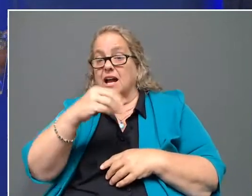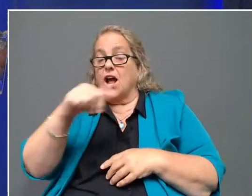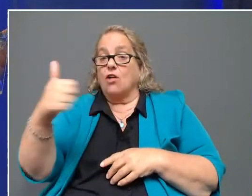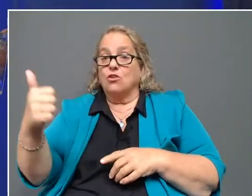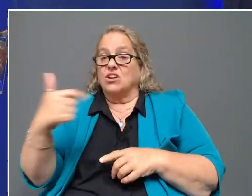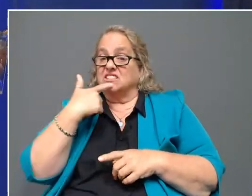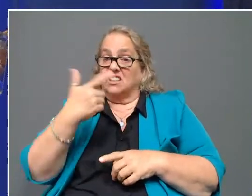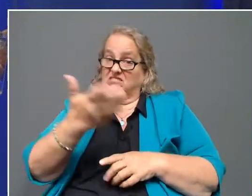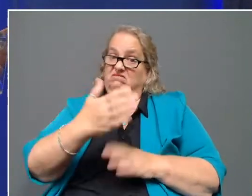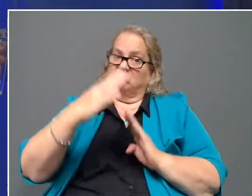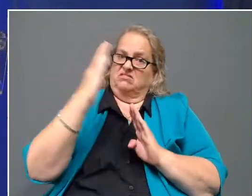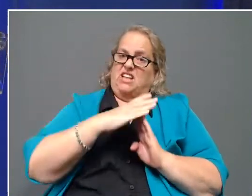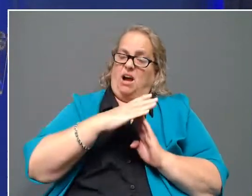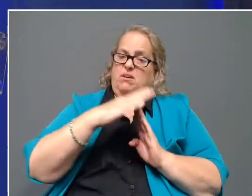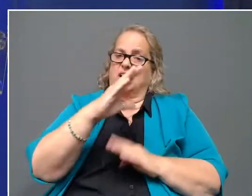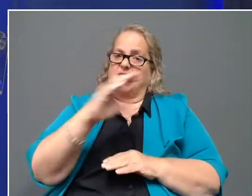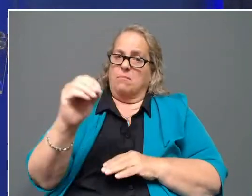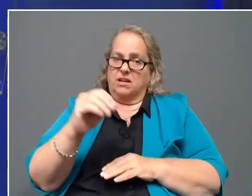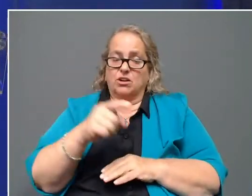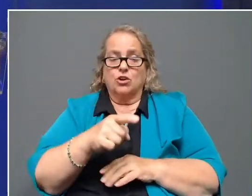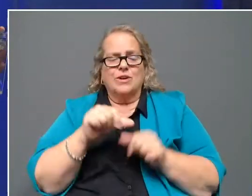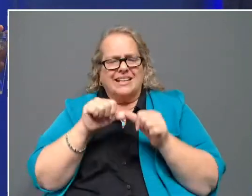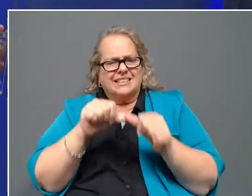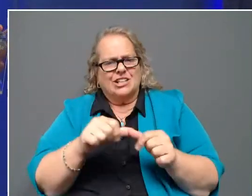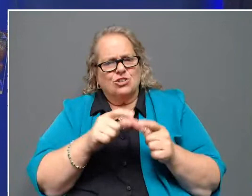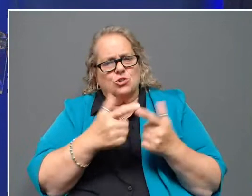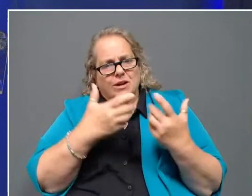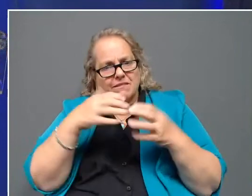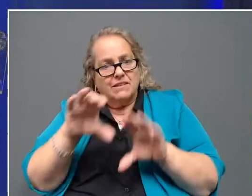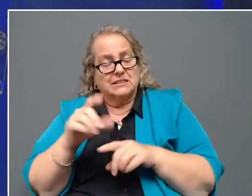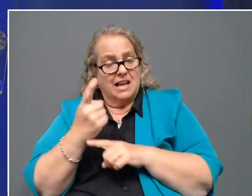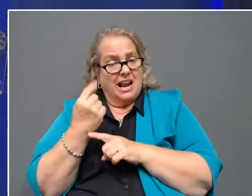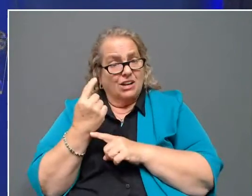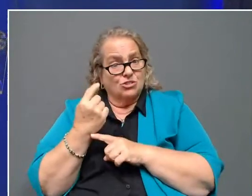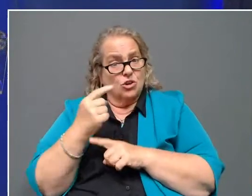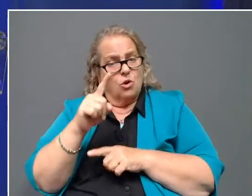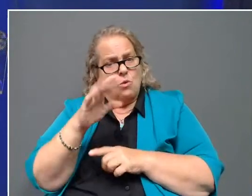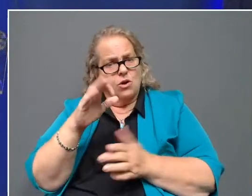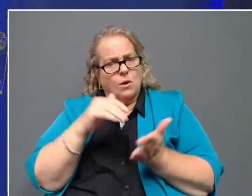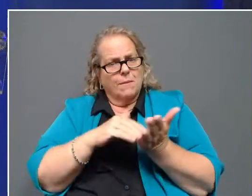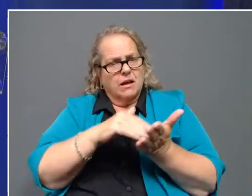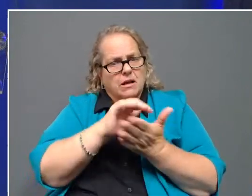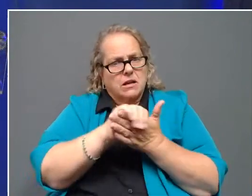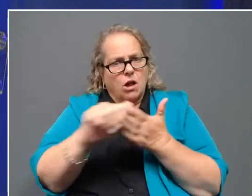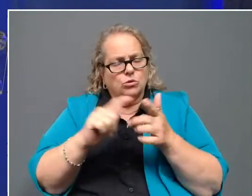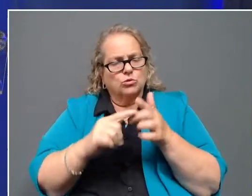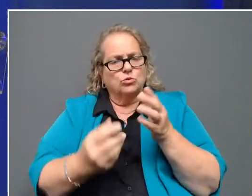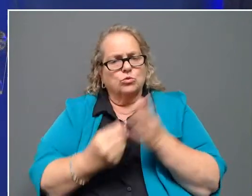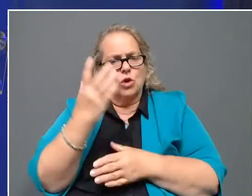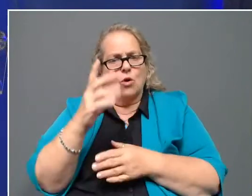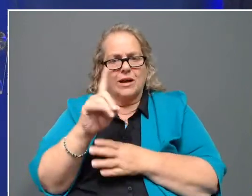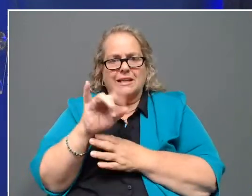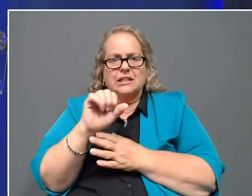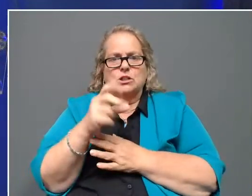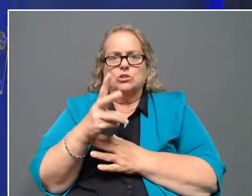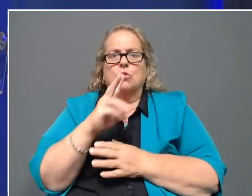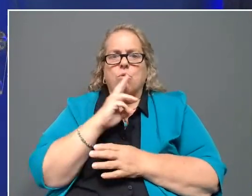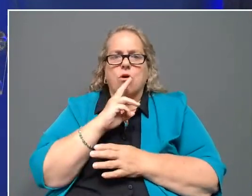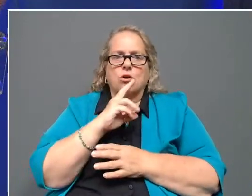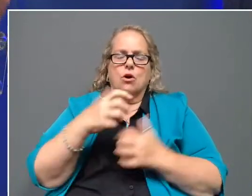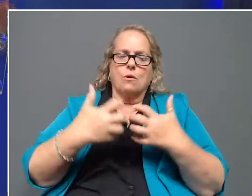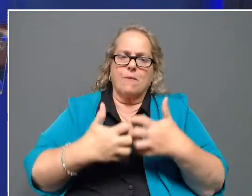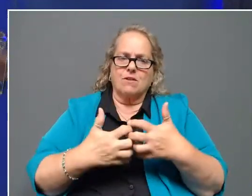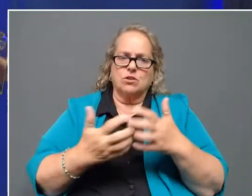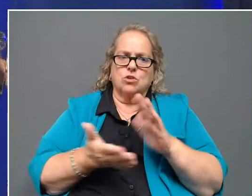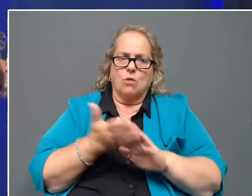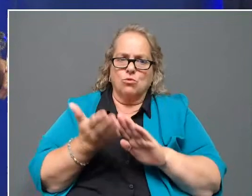You continue to invest. Last year alone, over $100 million to grow dishwater manufacturing operations, launched your